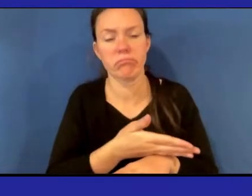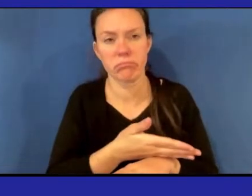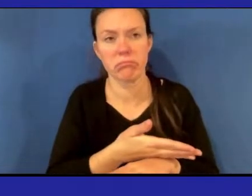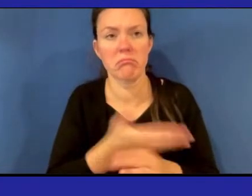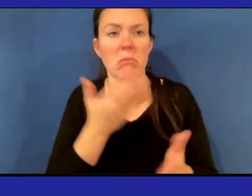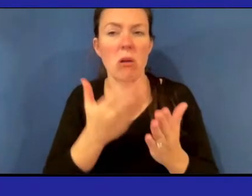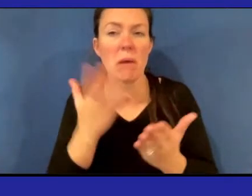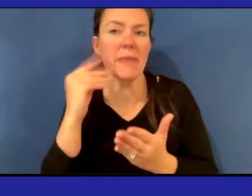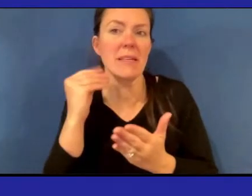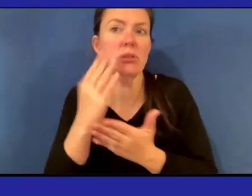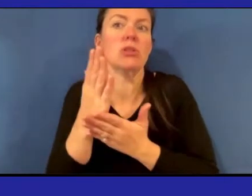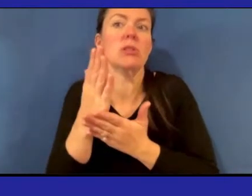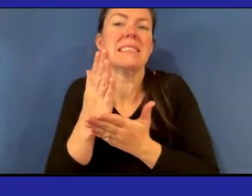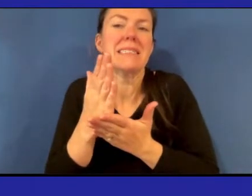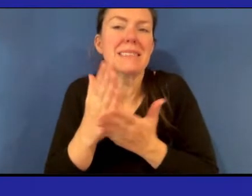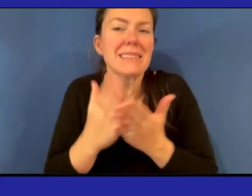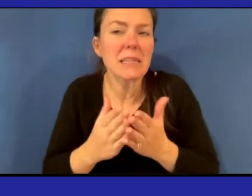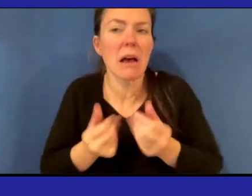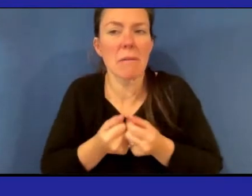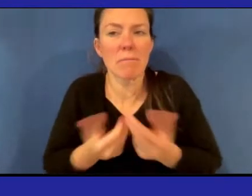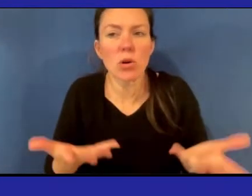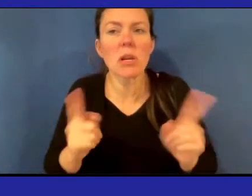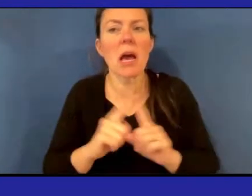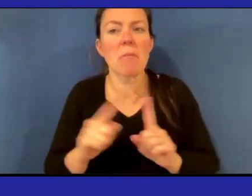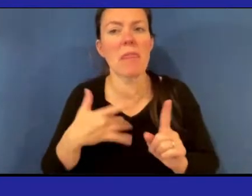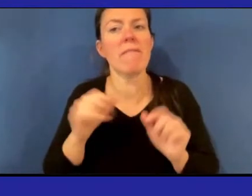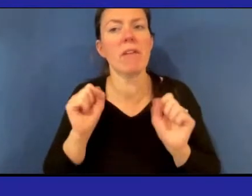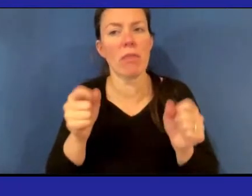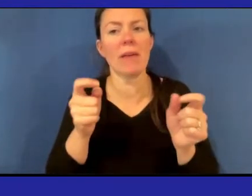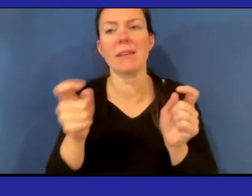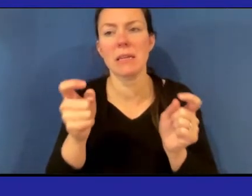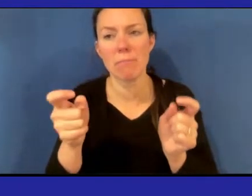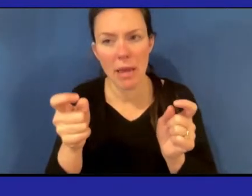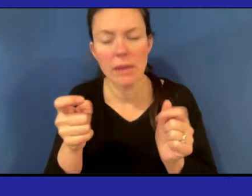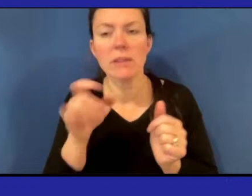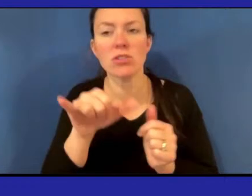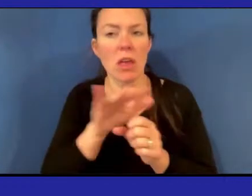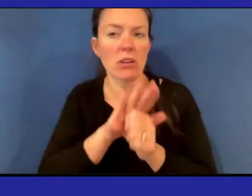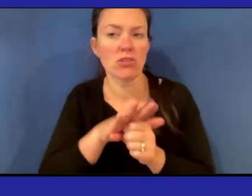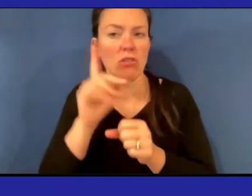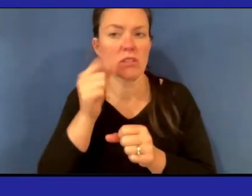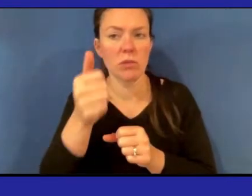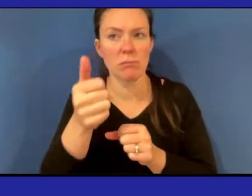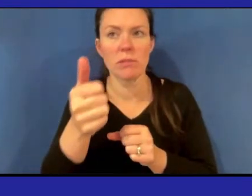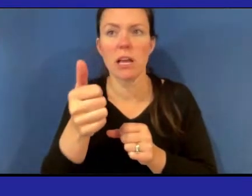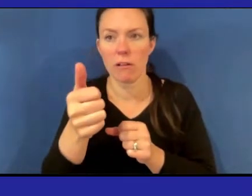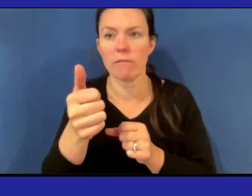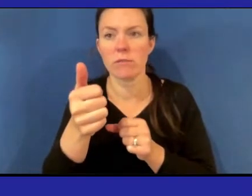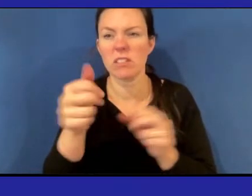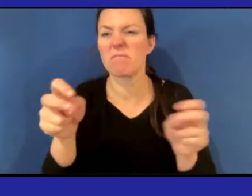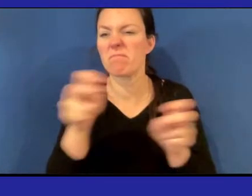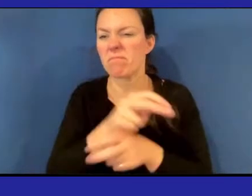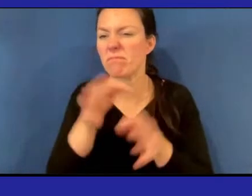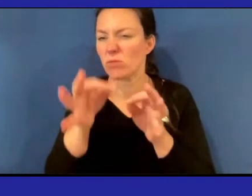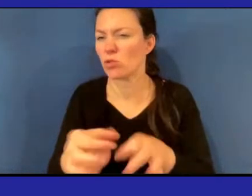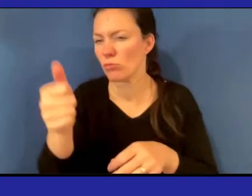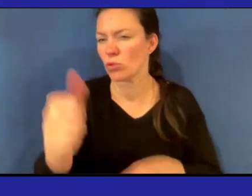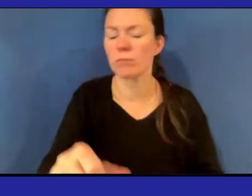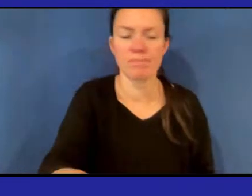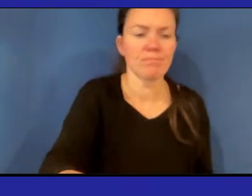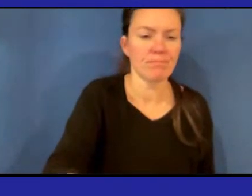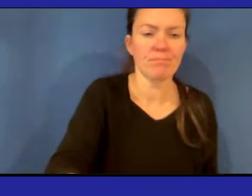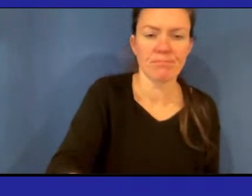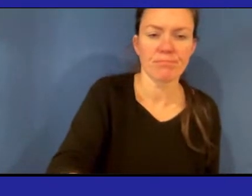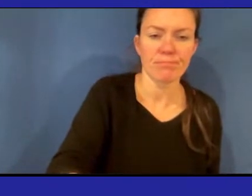some symptoms, but they have a grasp on how to sort of manage that for themselves. I think in terms of